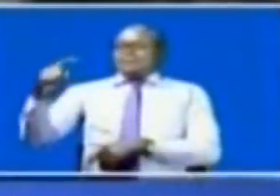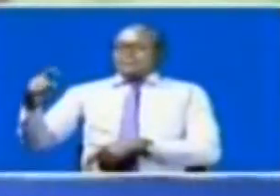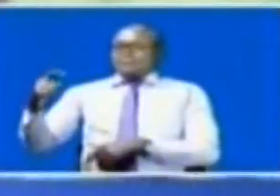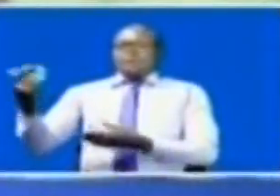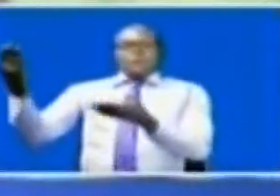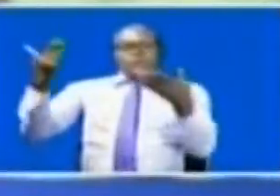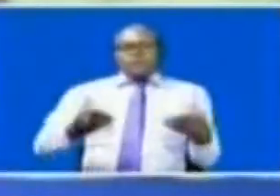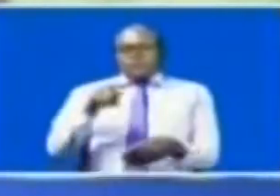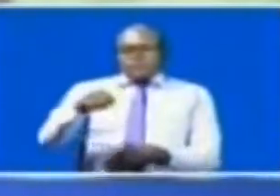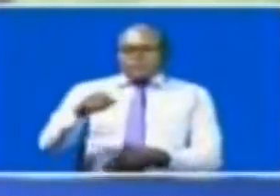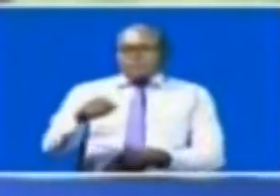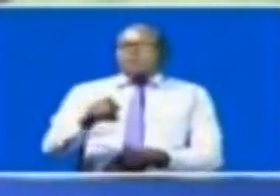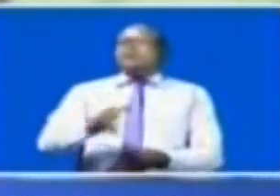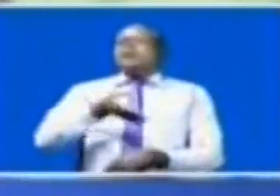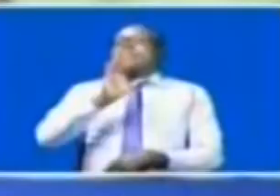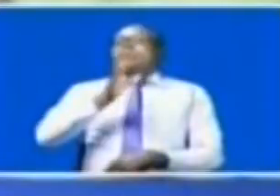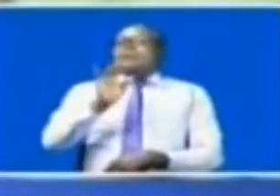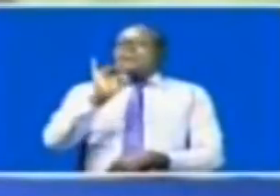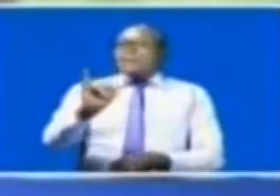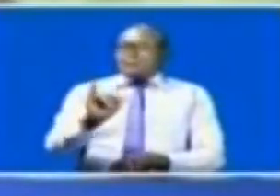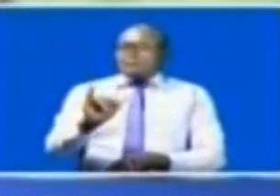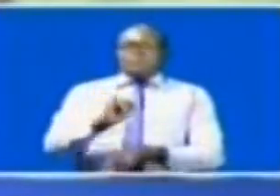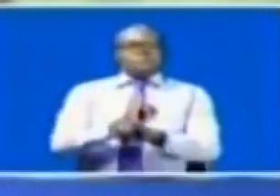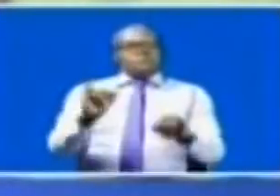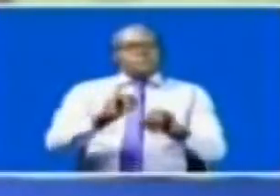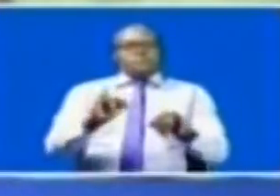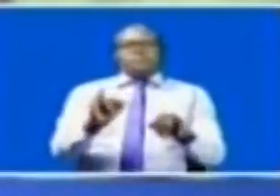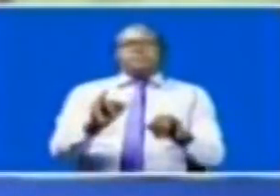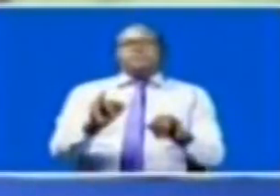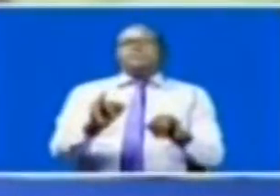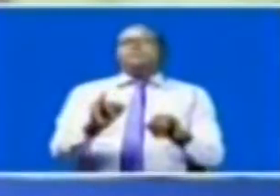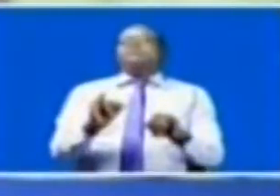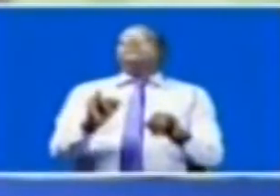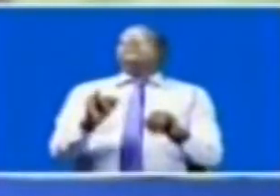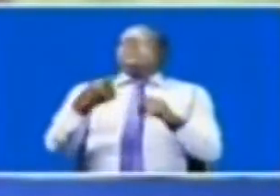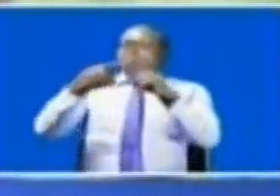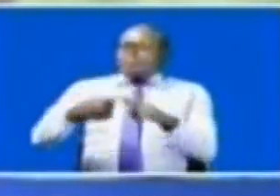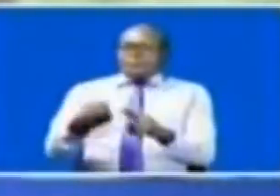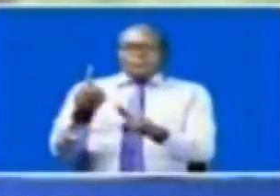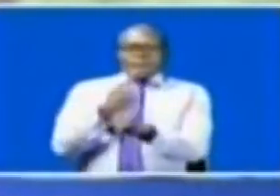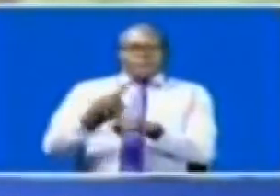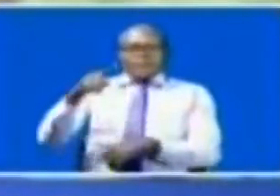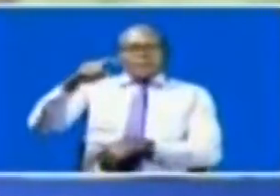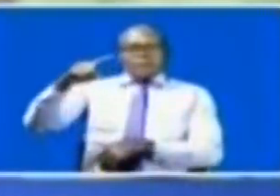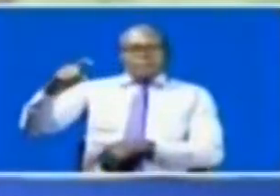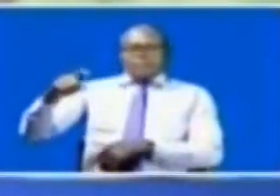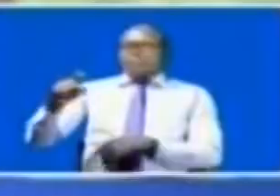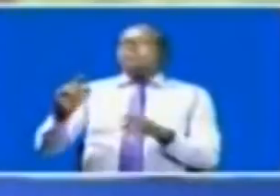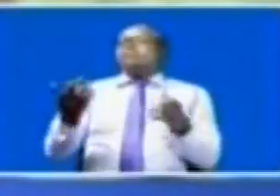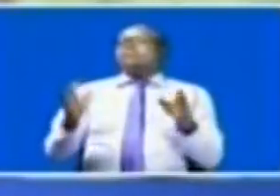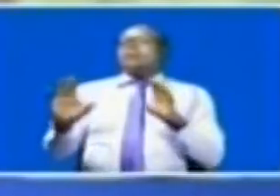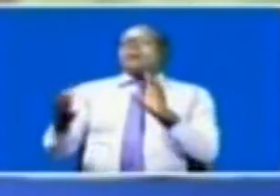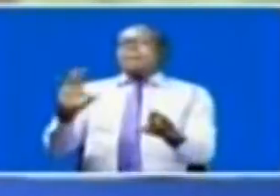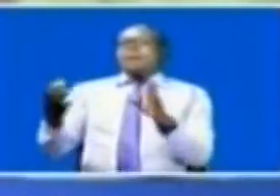kwa hiyo water yenye wamekamo chlorine. Alafu inakuja na kill hizo chemicals, hizo chemical compounds zinatokana kwa